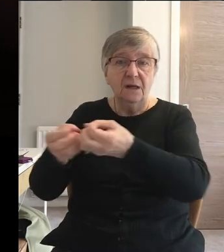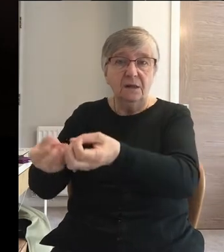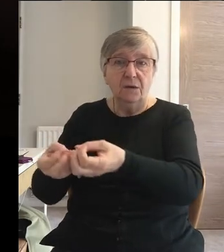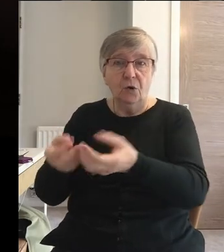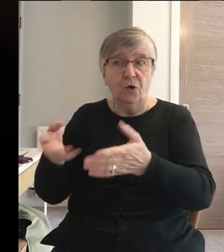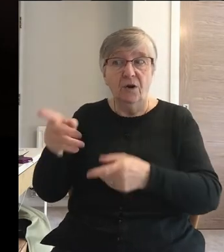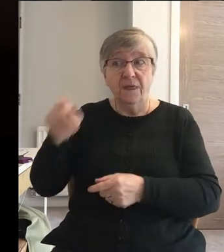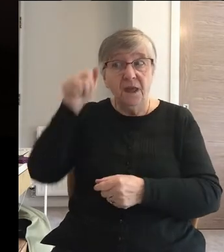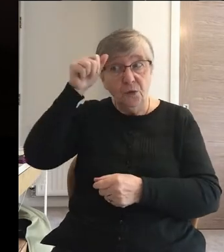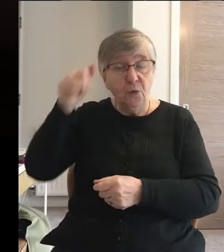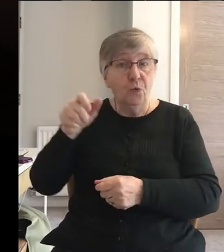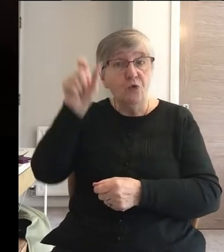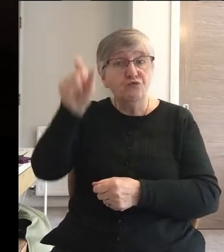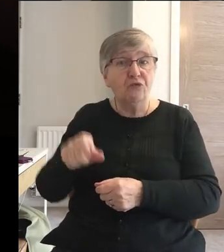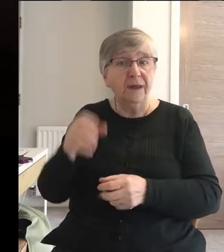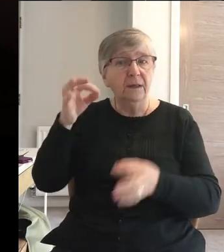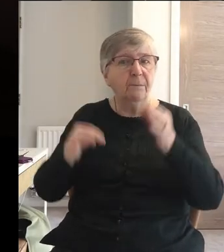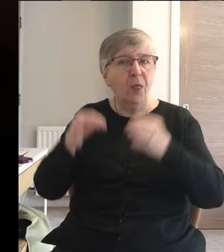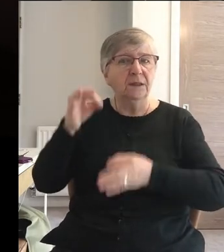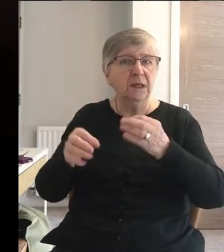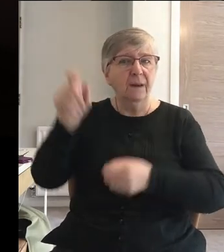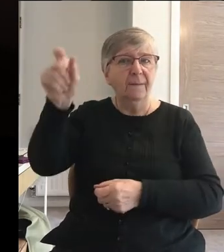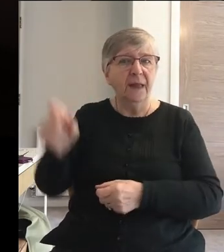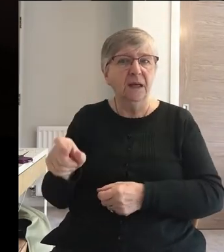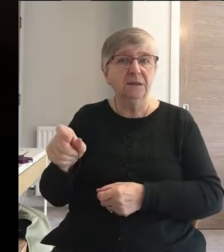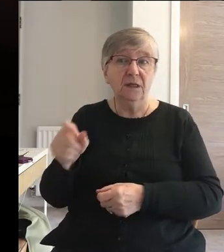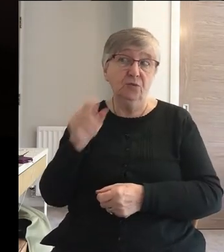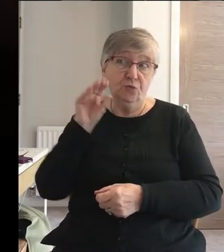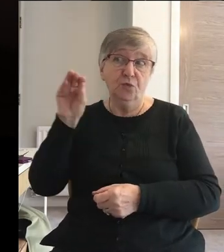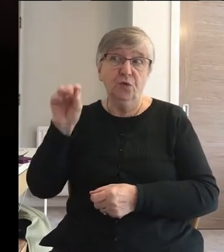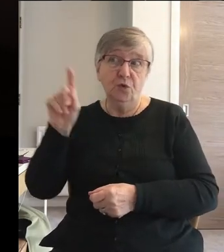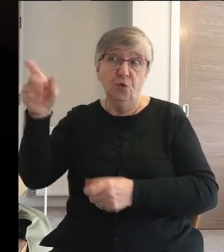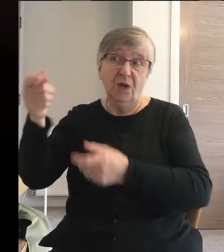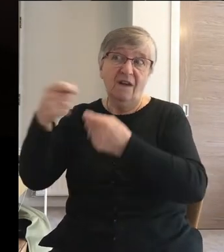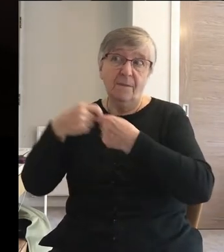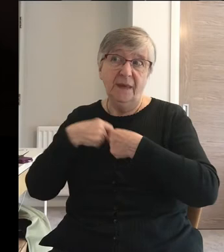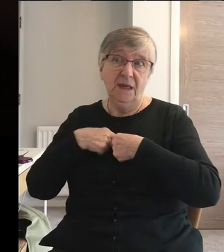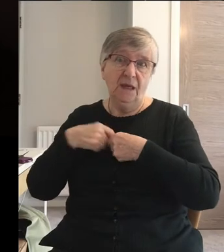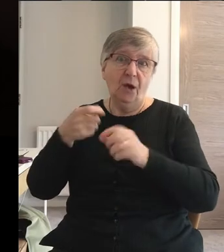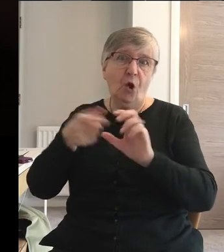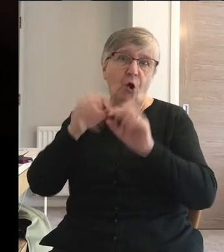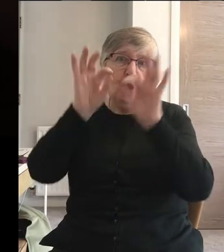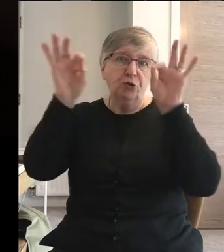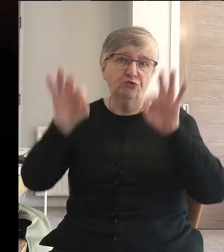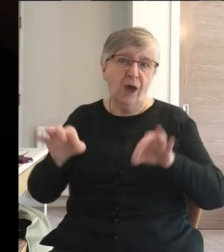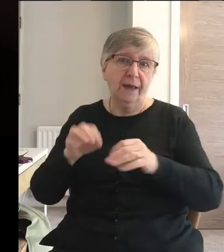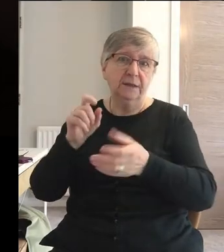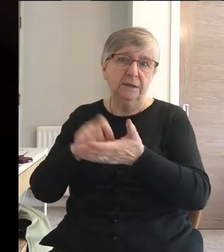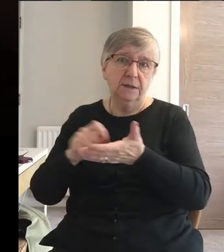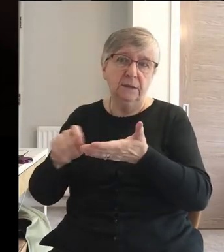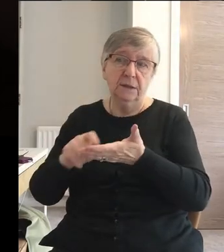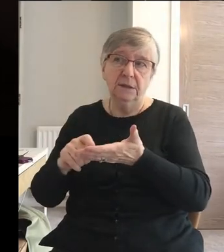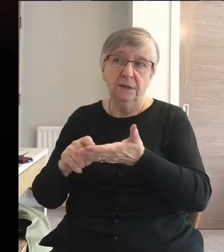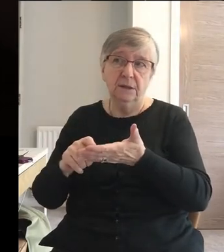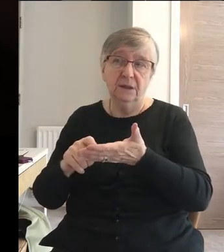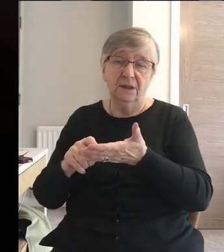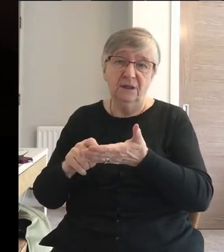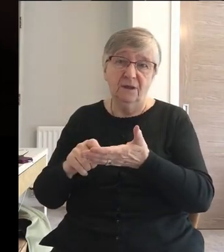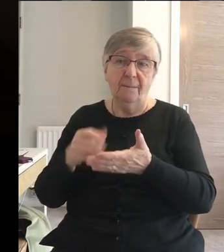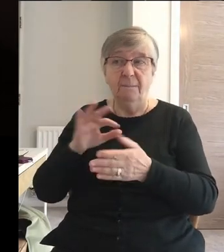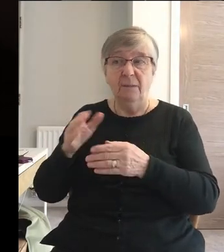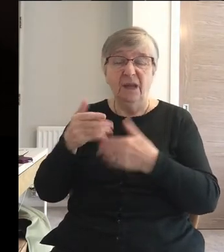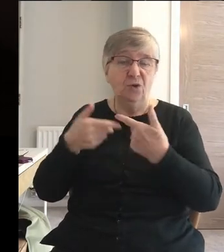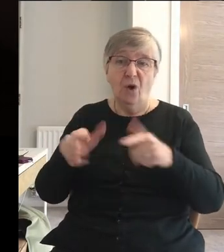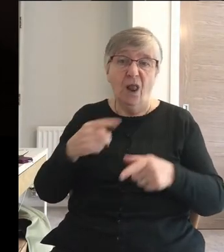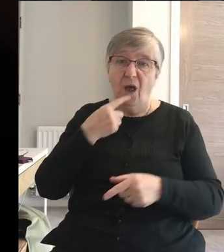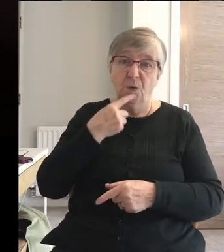right politician's ear to whisper in. Or maybe I'm not allowed to say that kind of thing, but let's face it, it's been going